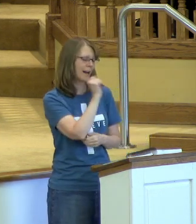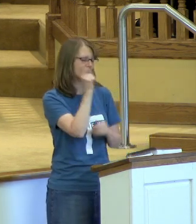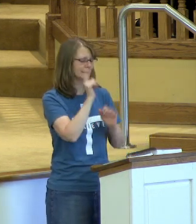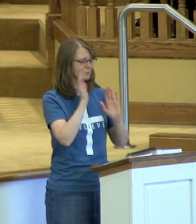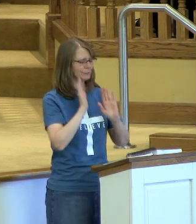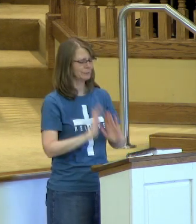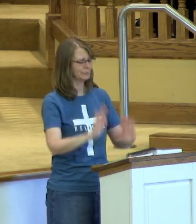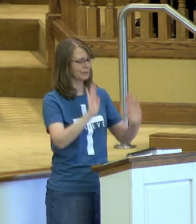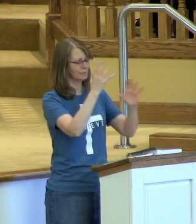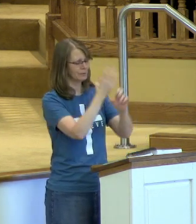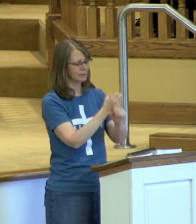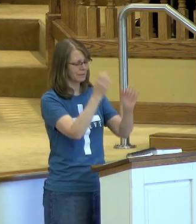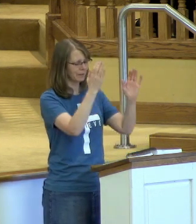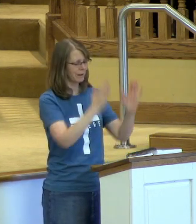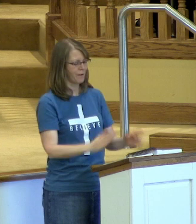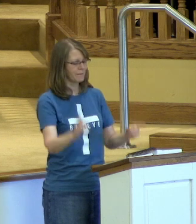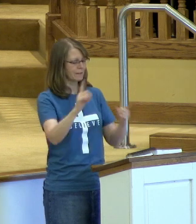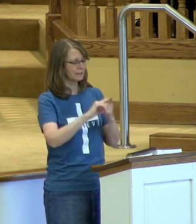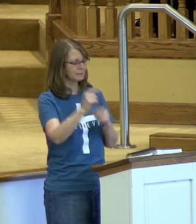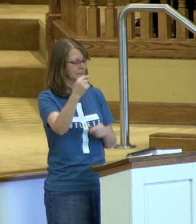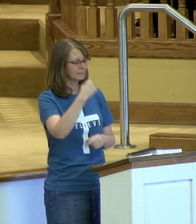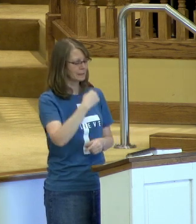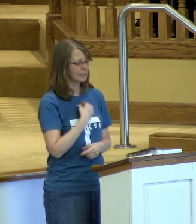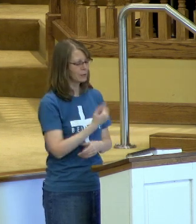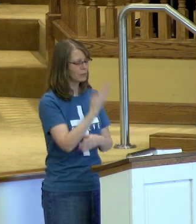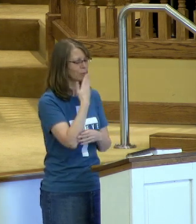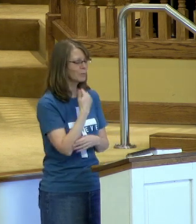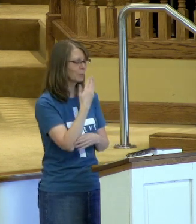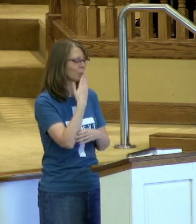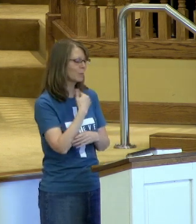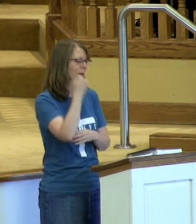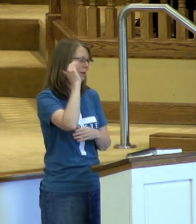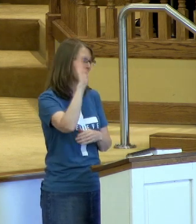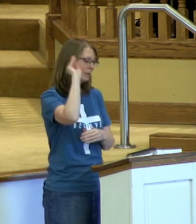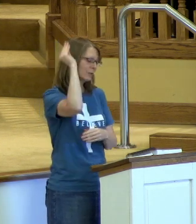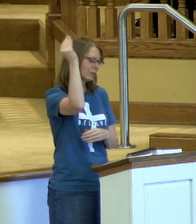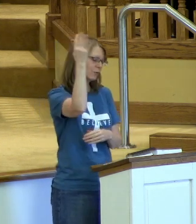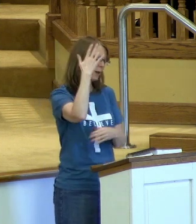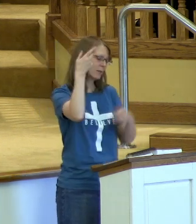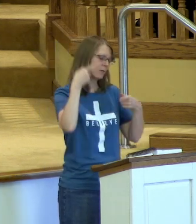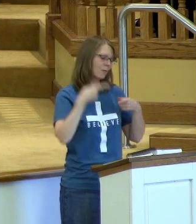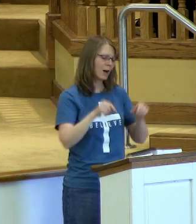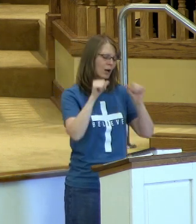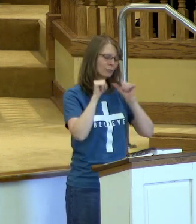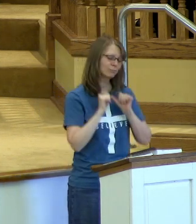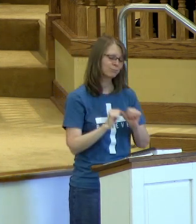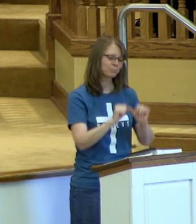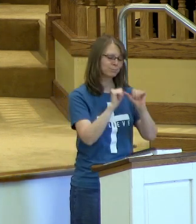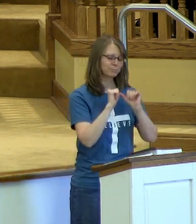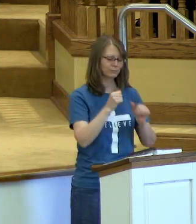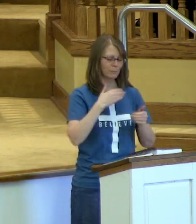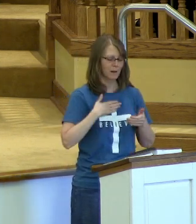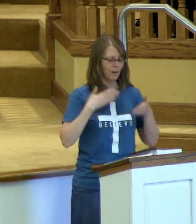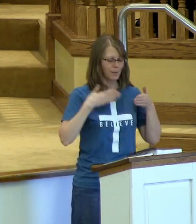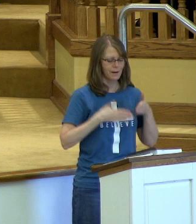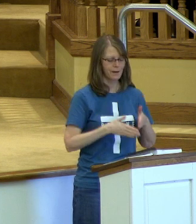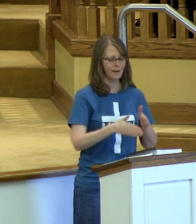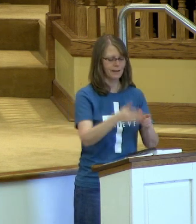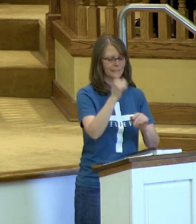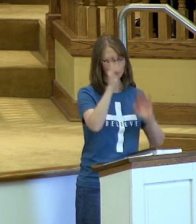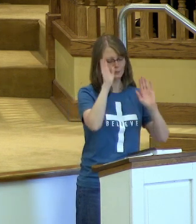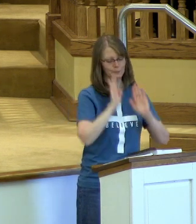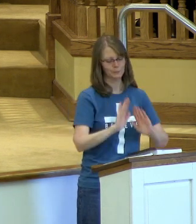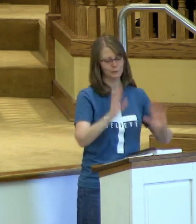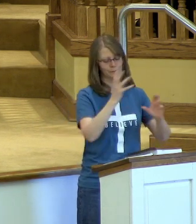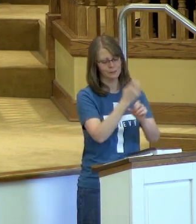me. Sweeter is His grace while pressing on my way. He's a wonderful Savior to